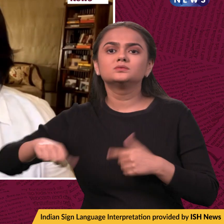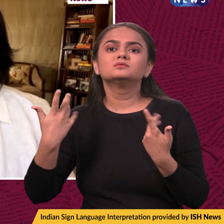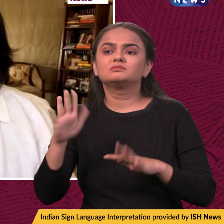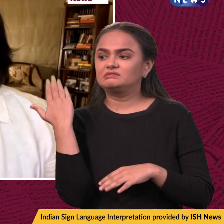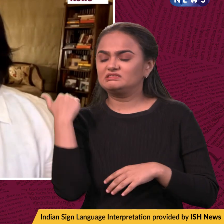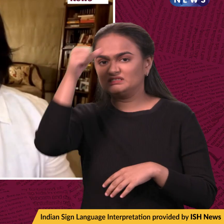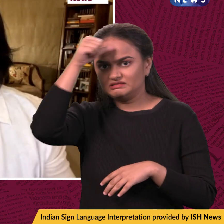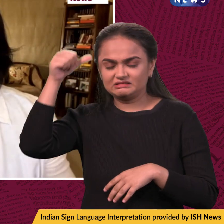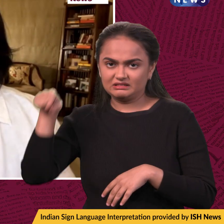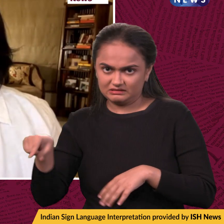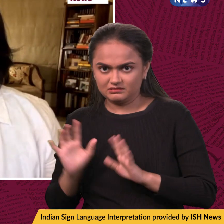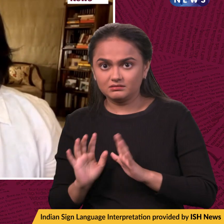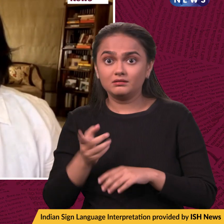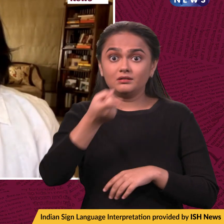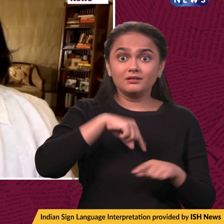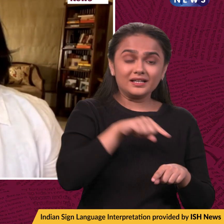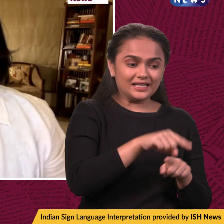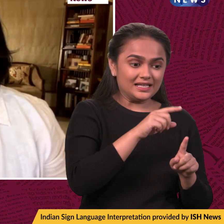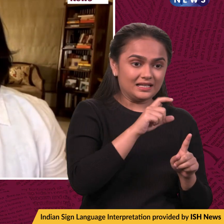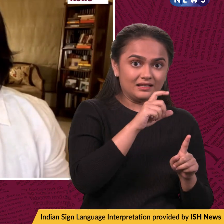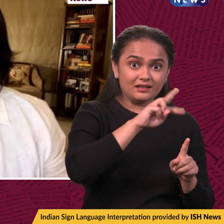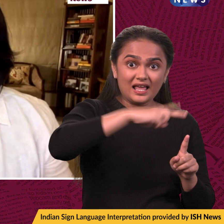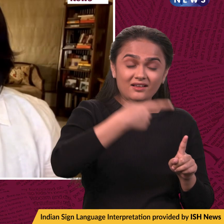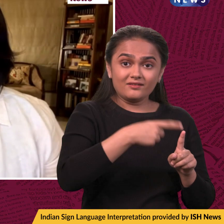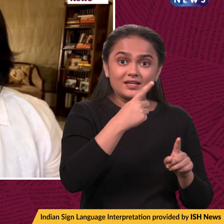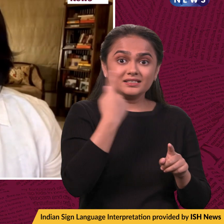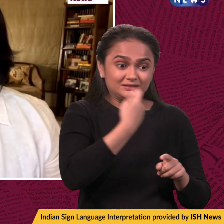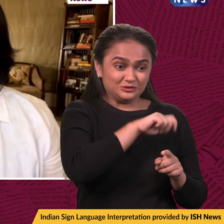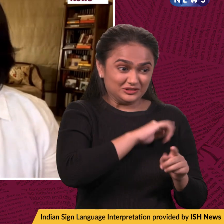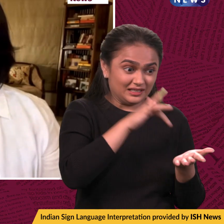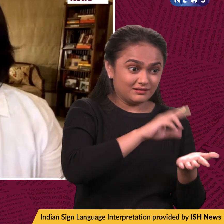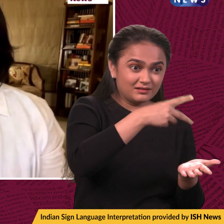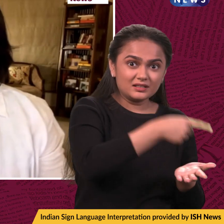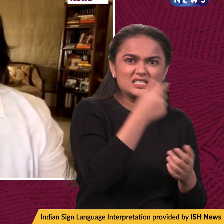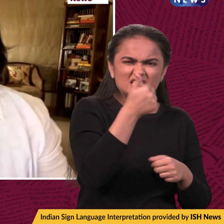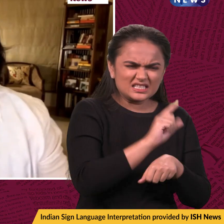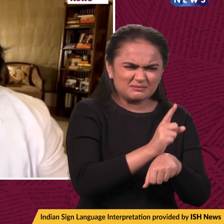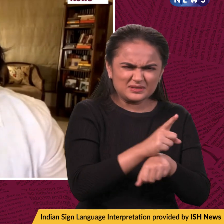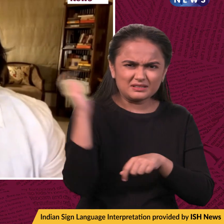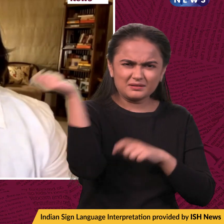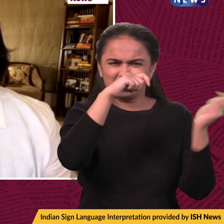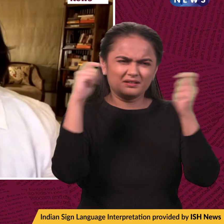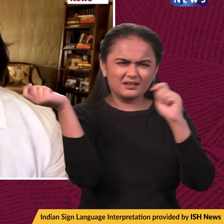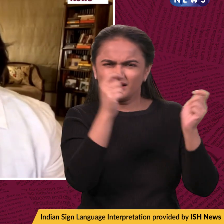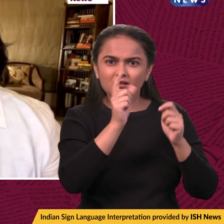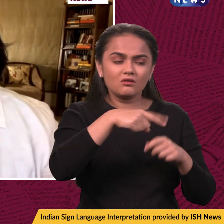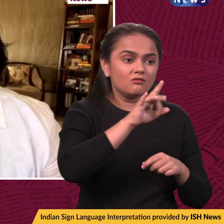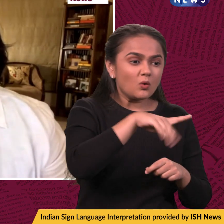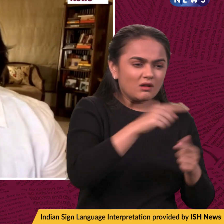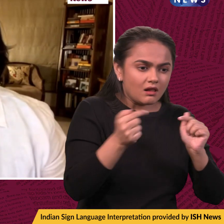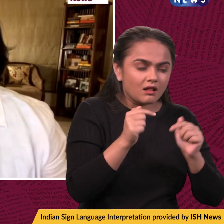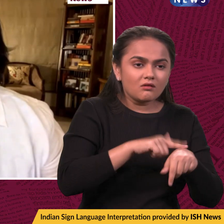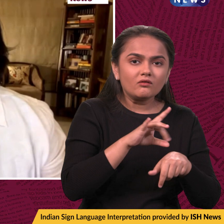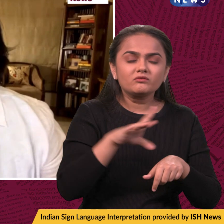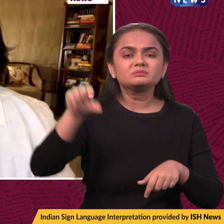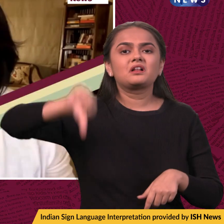Sunday. 12-seeded Srikanth defeated his Spanish counterpart in 36 minutes, while the 14-seeded Praneeth lost to his